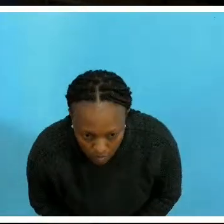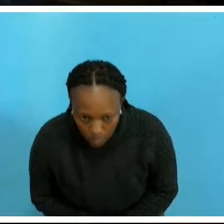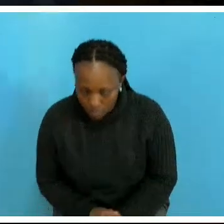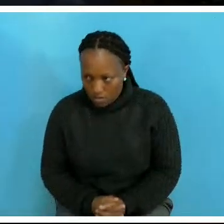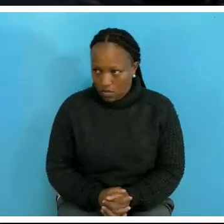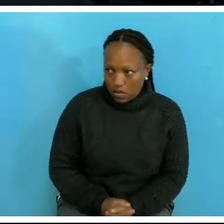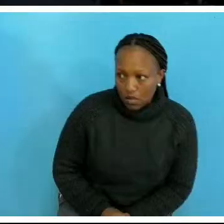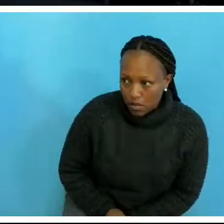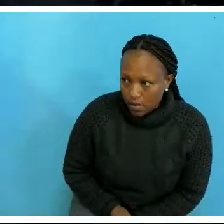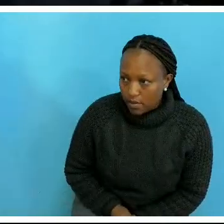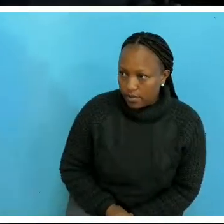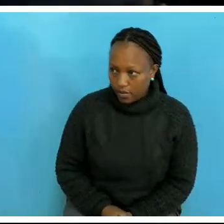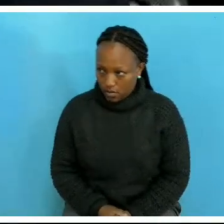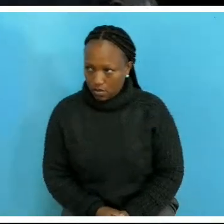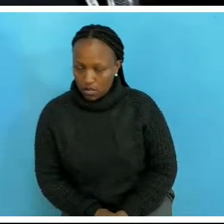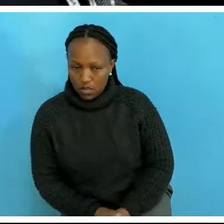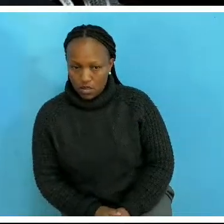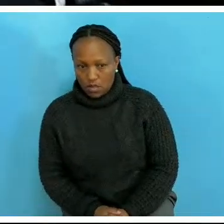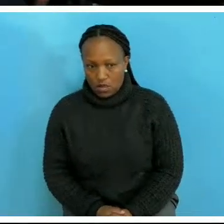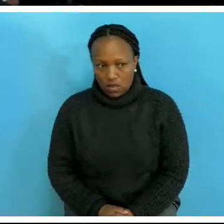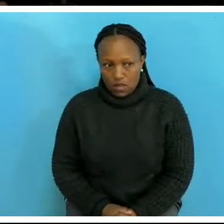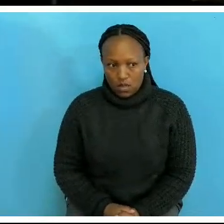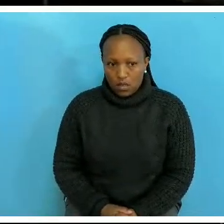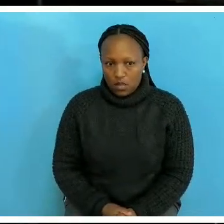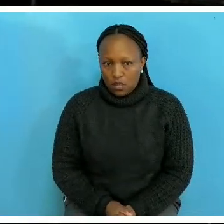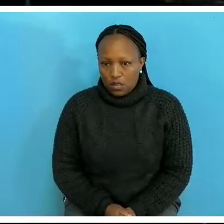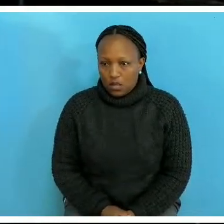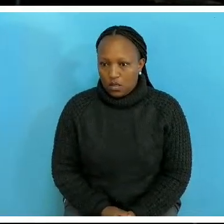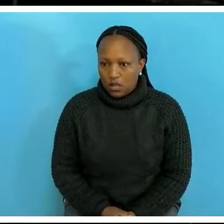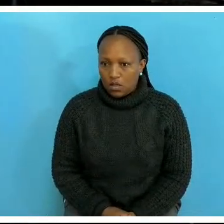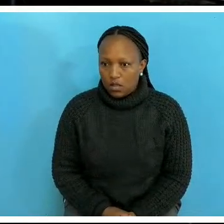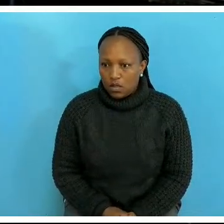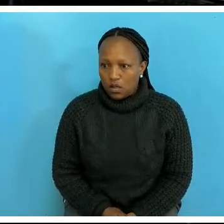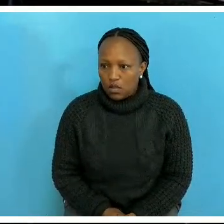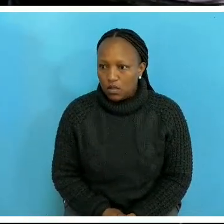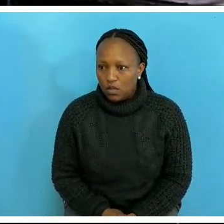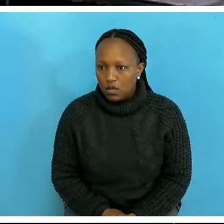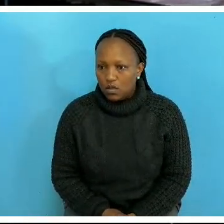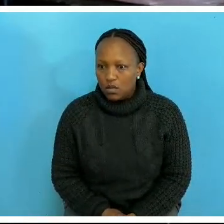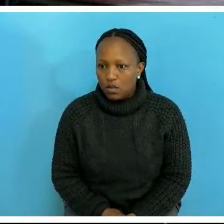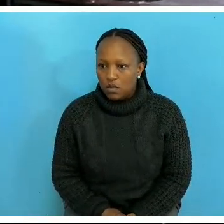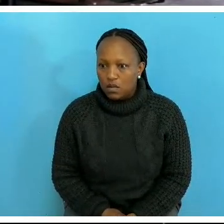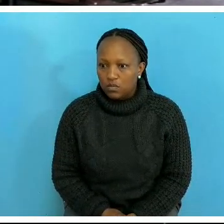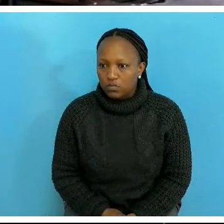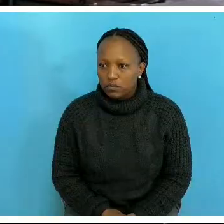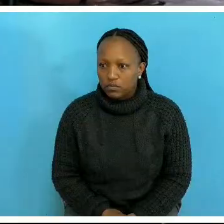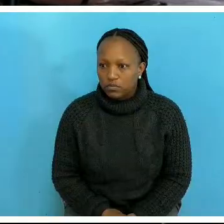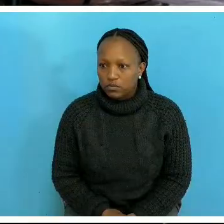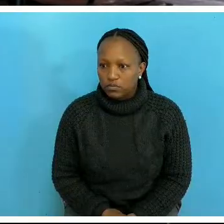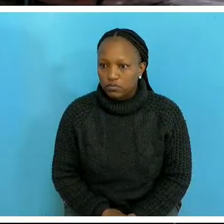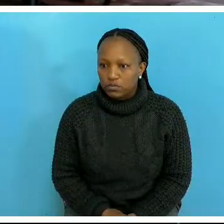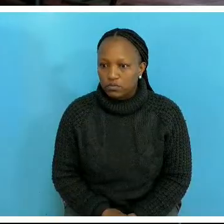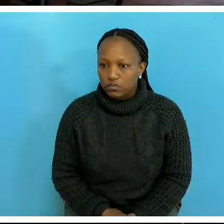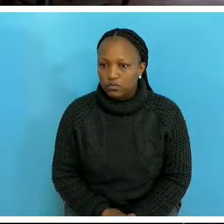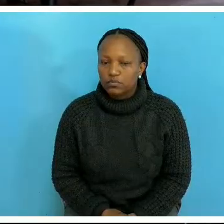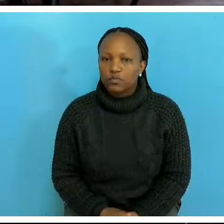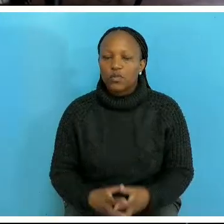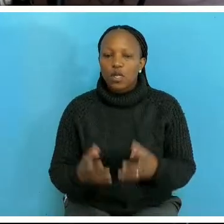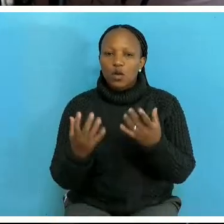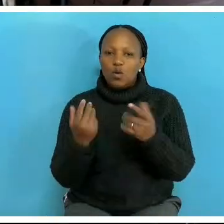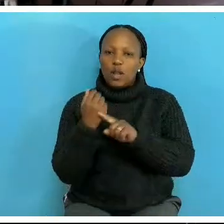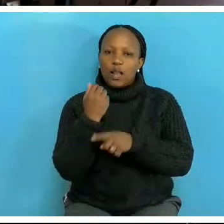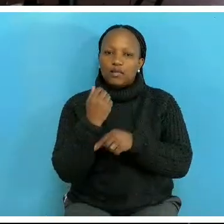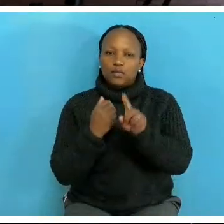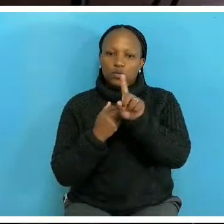Just sorry, sir. The gentleman at the back, that's the last person for now, because we've got to go on with the presentation and then we'll